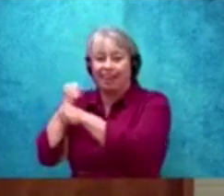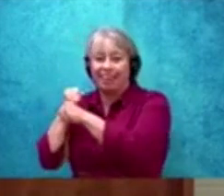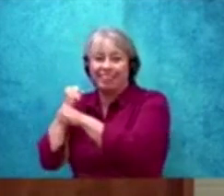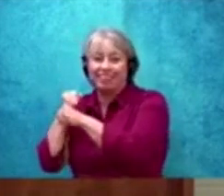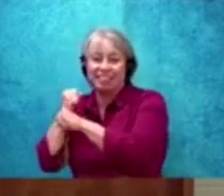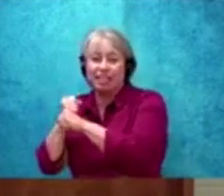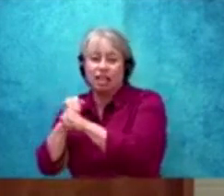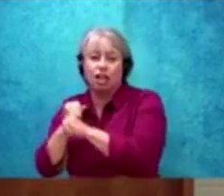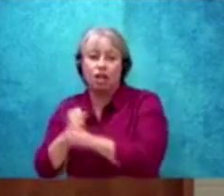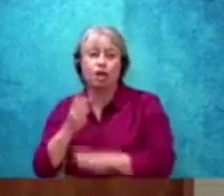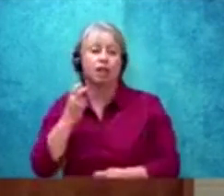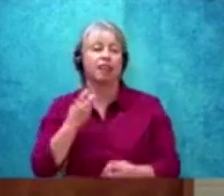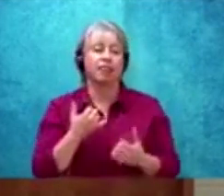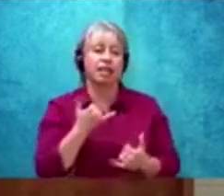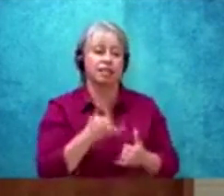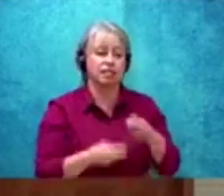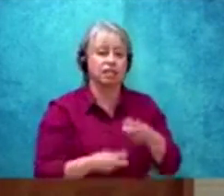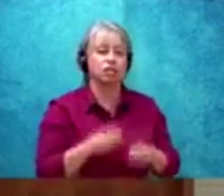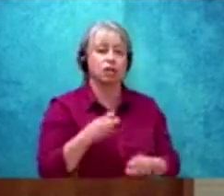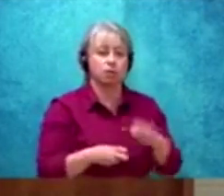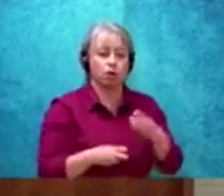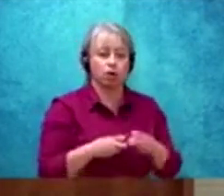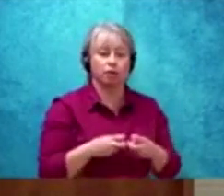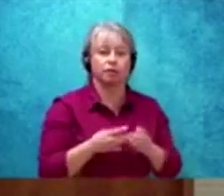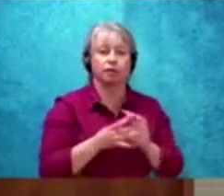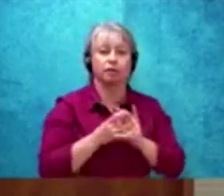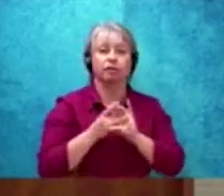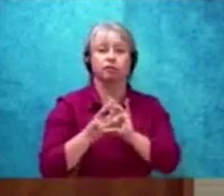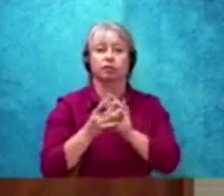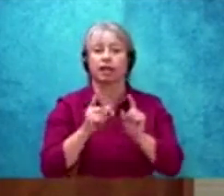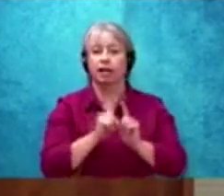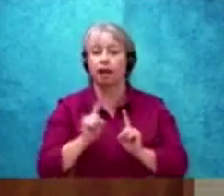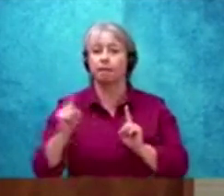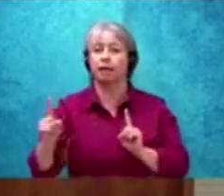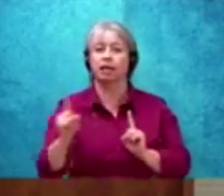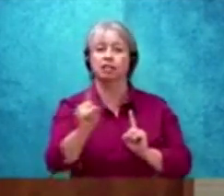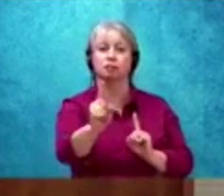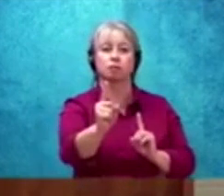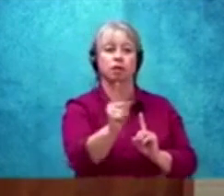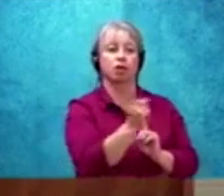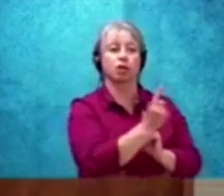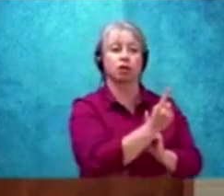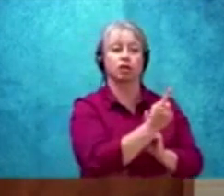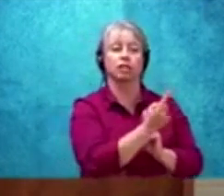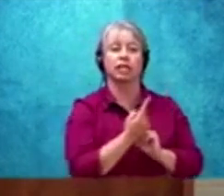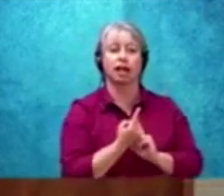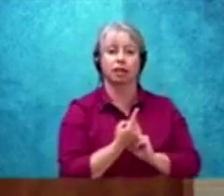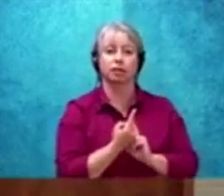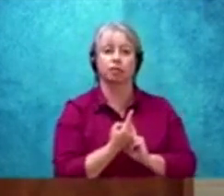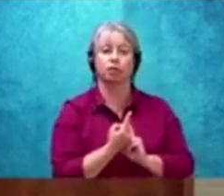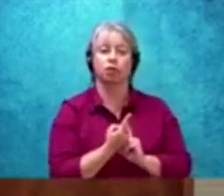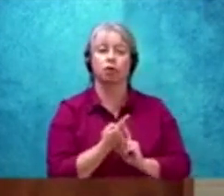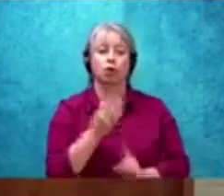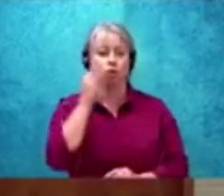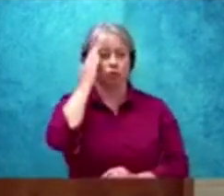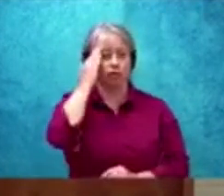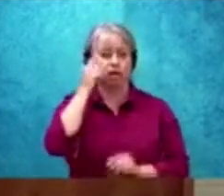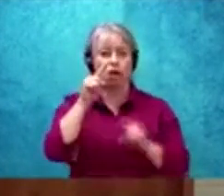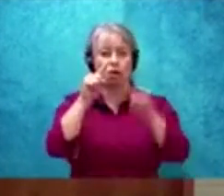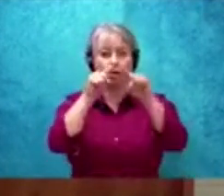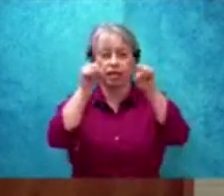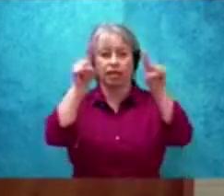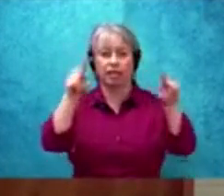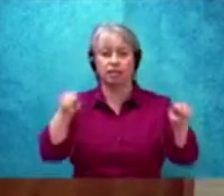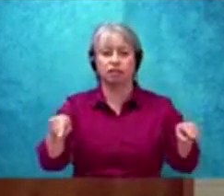problem about? This problem is about a baseball diamond. And we know that it is a square because we